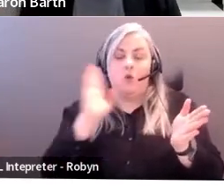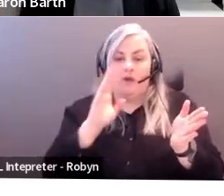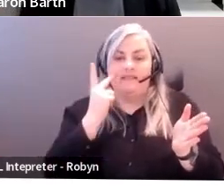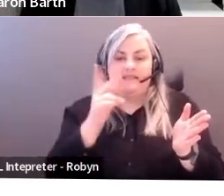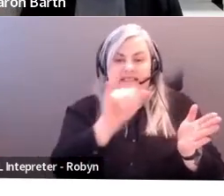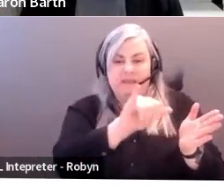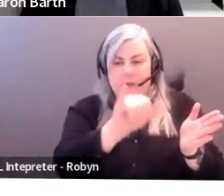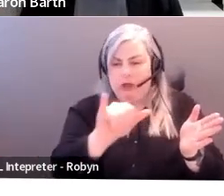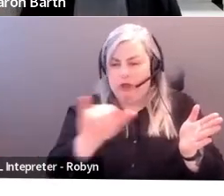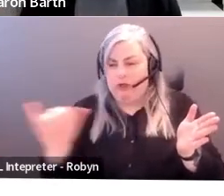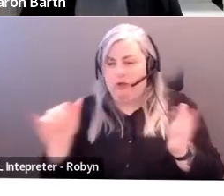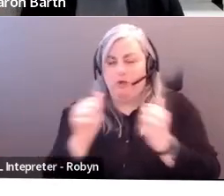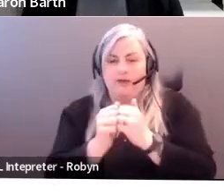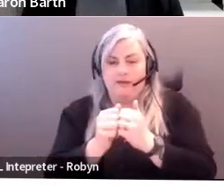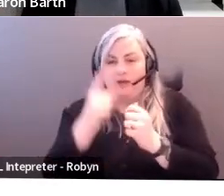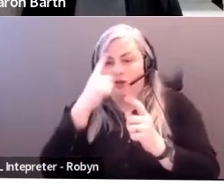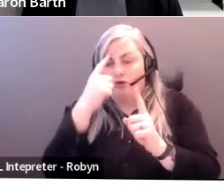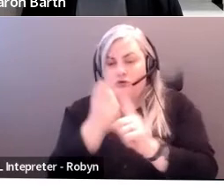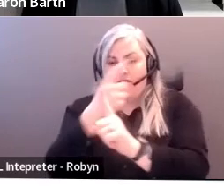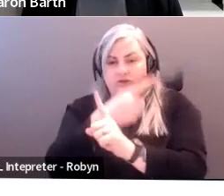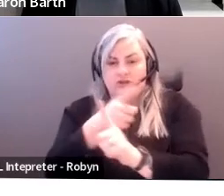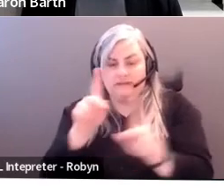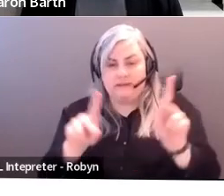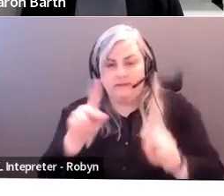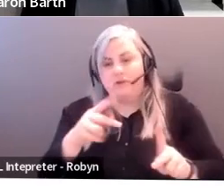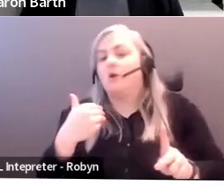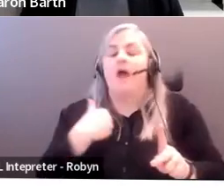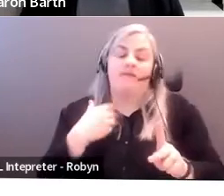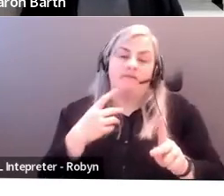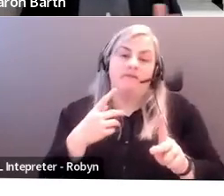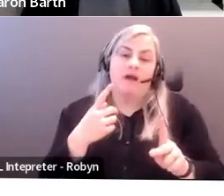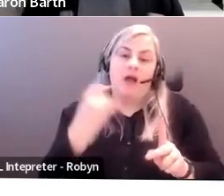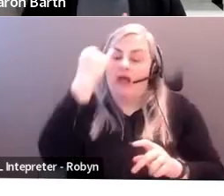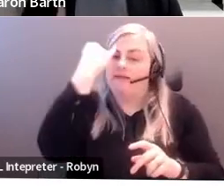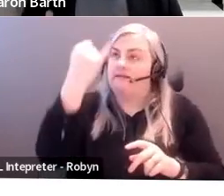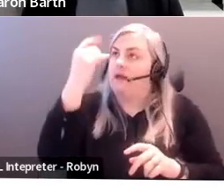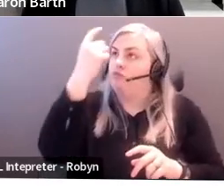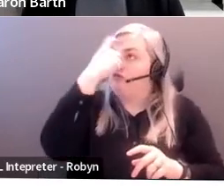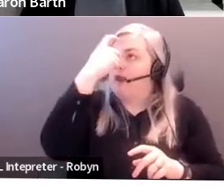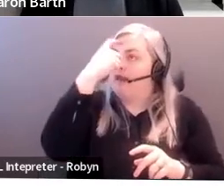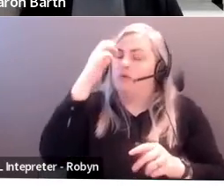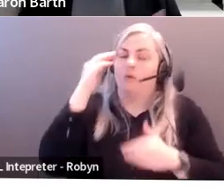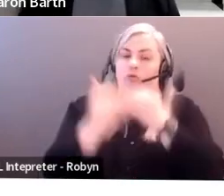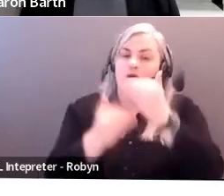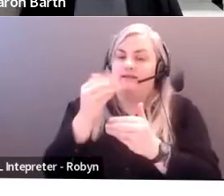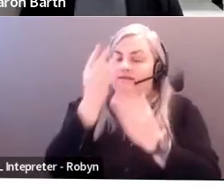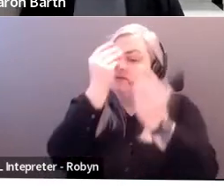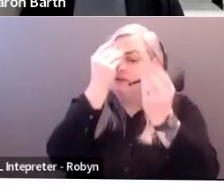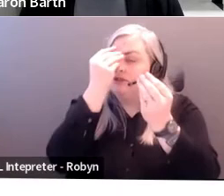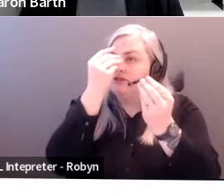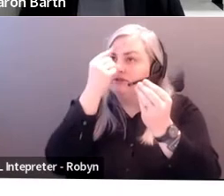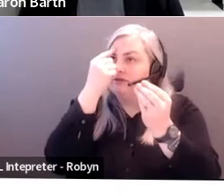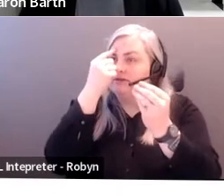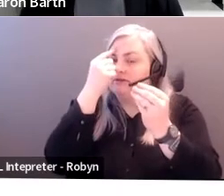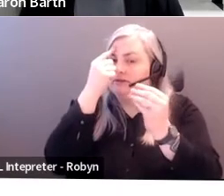neurodiverse people. So it is consistent with this idea that our brain processes information